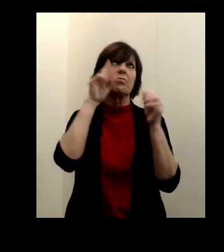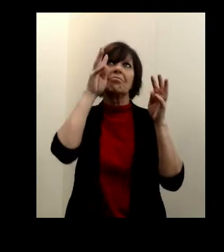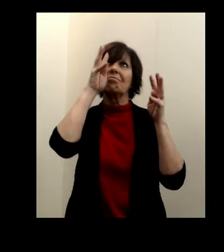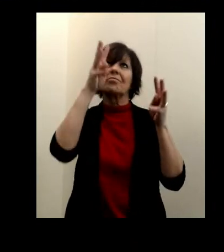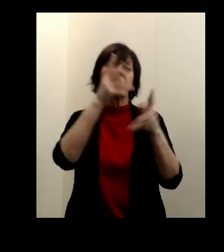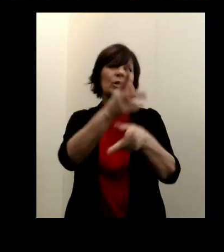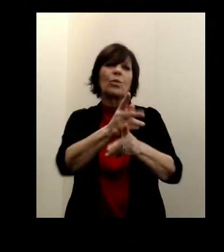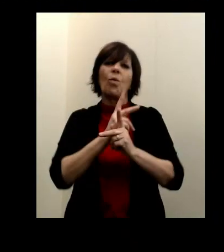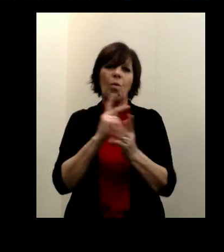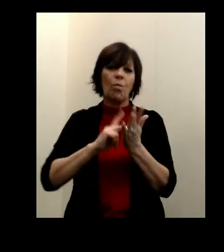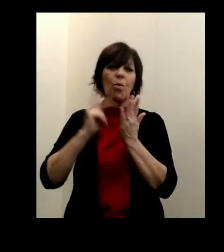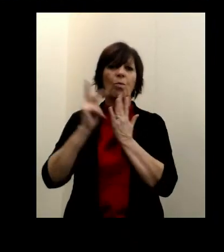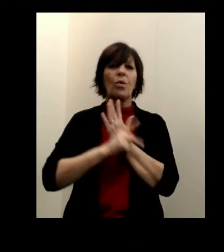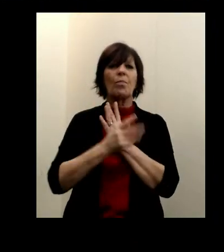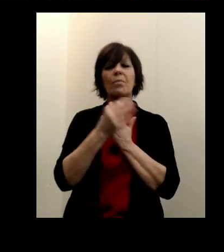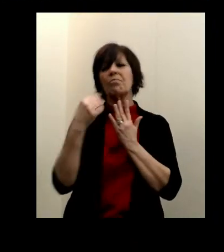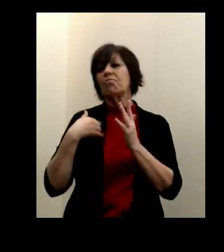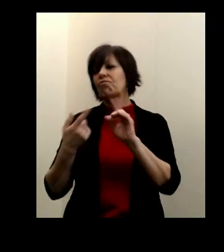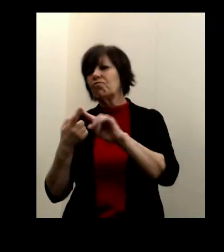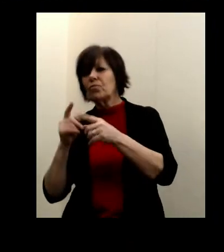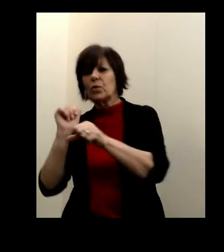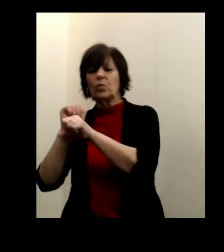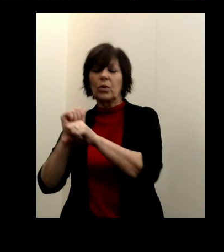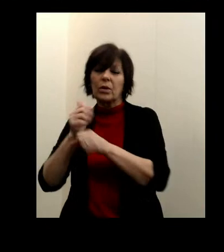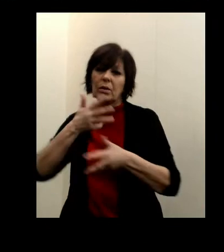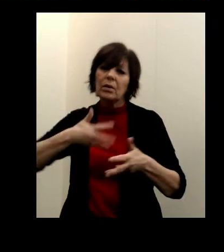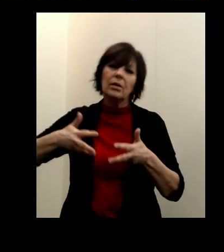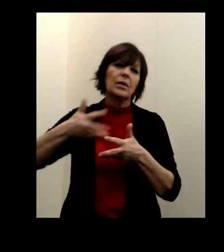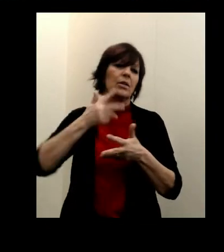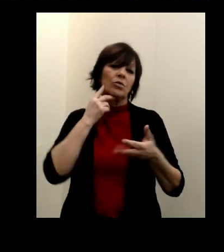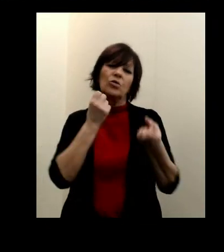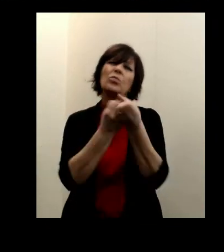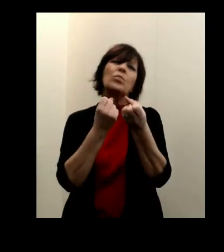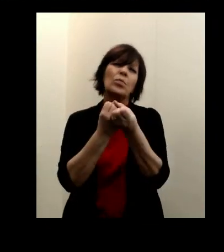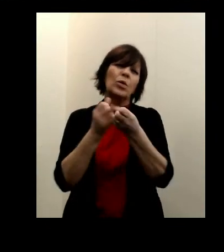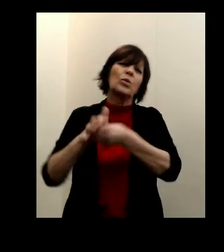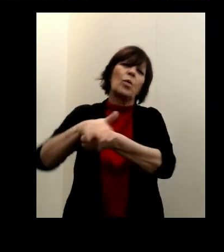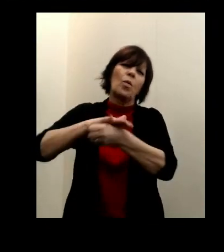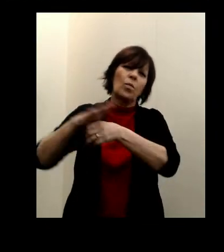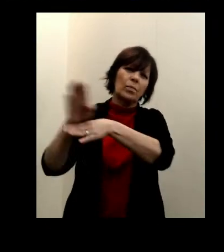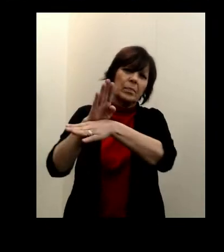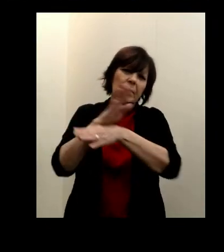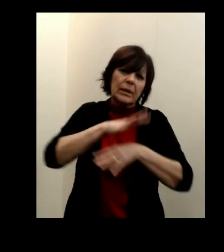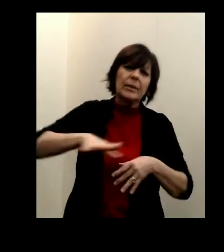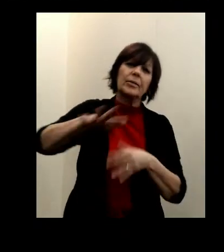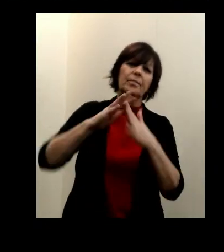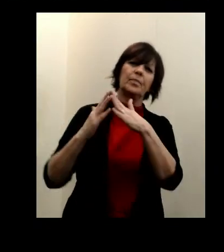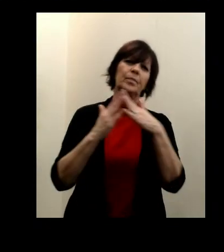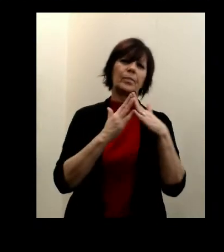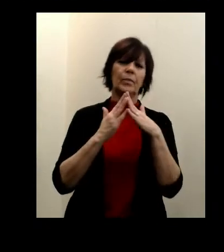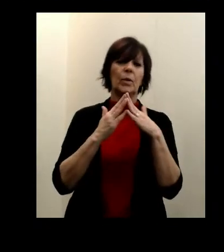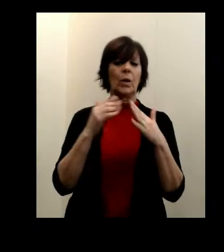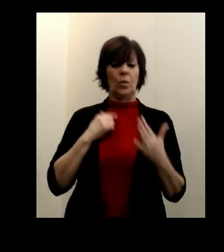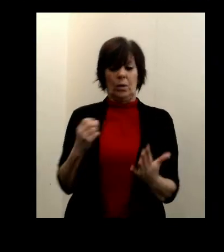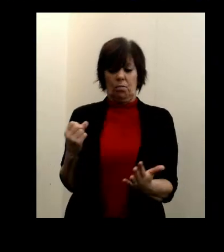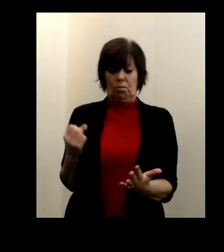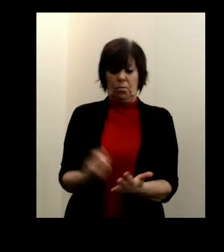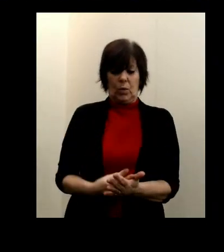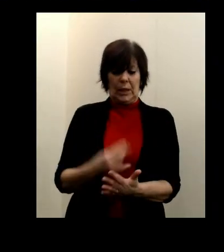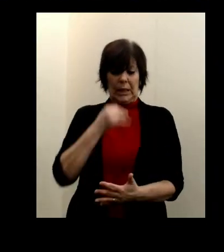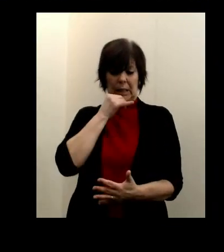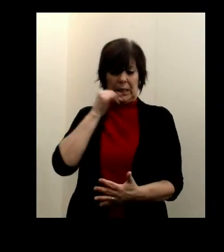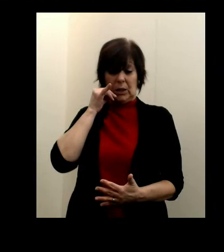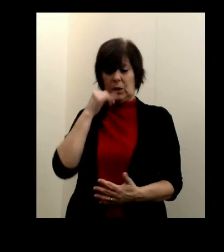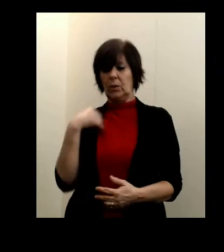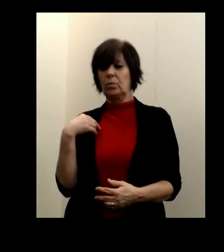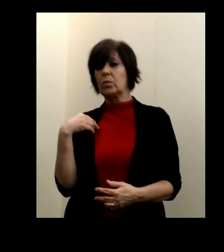course my colleagues at the ECIDA for the work that we do supporting local businesses in our community. We approved yesterday 2